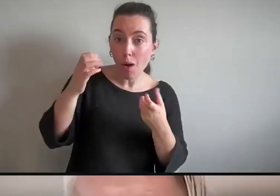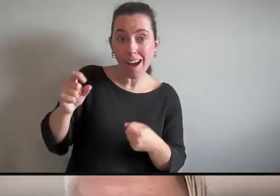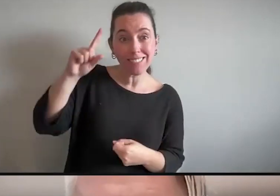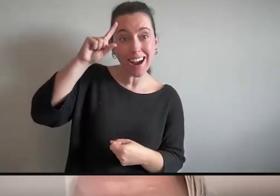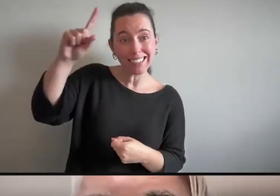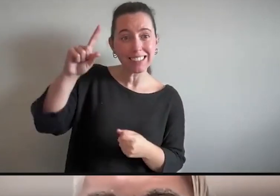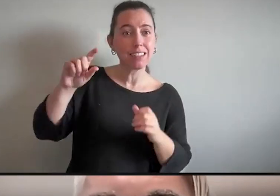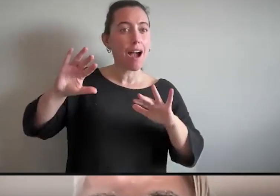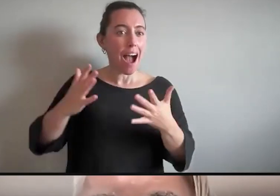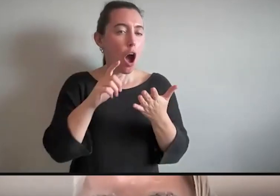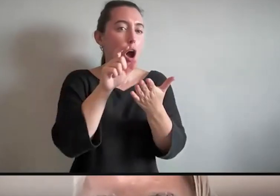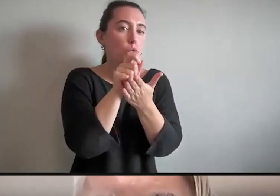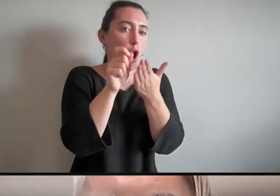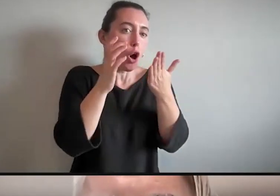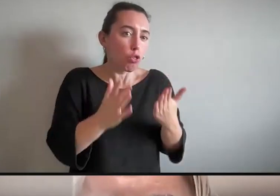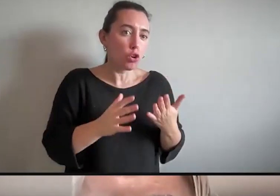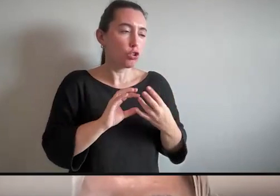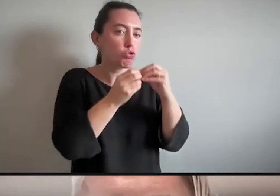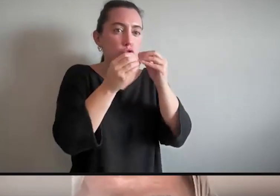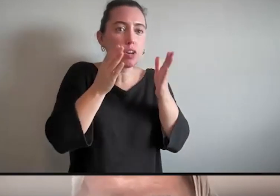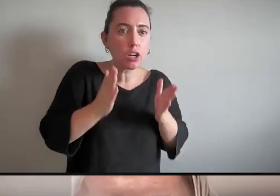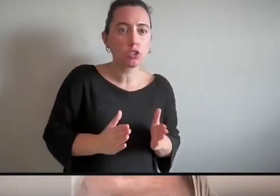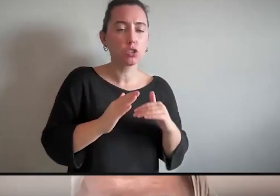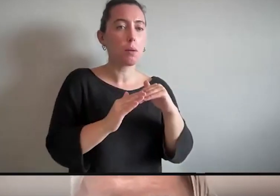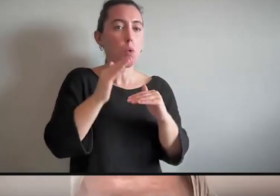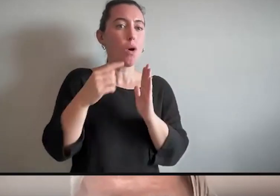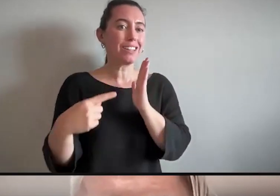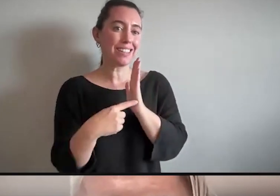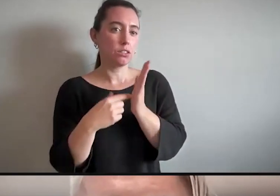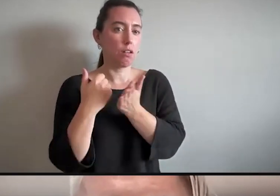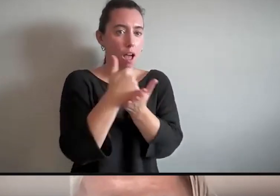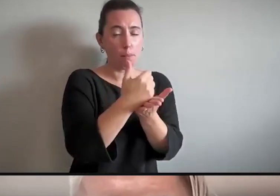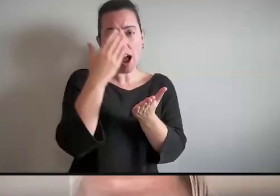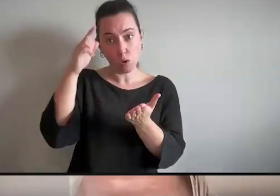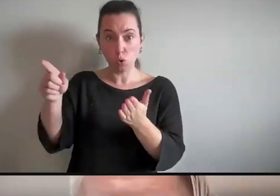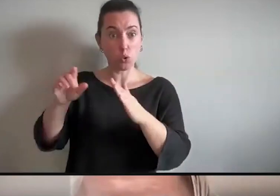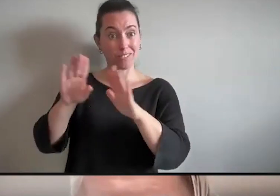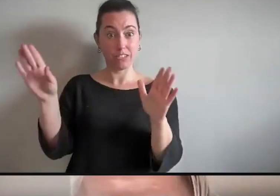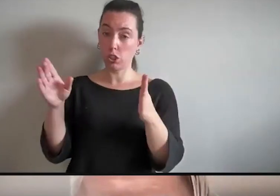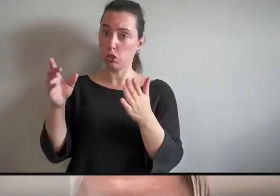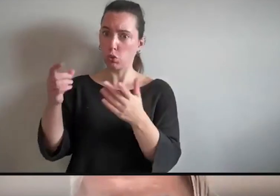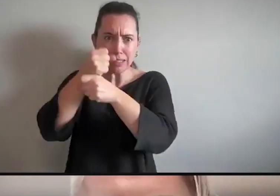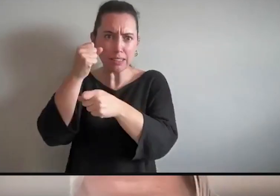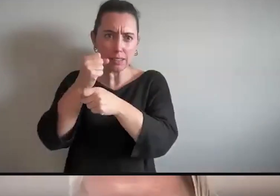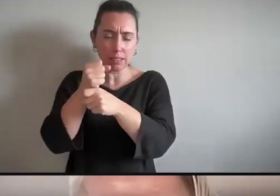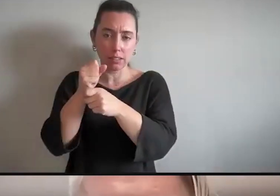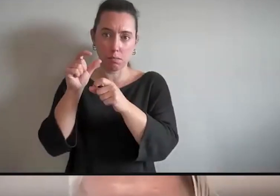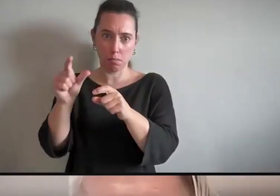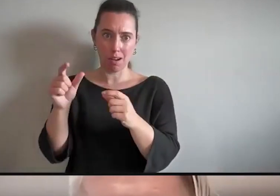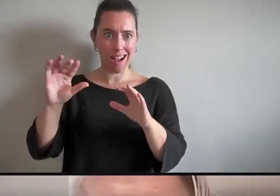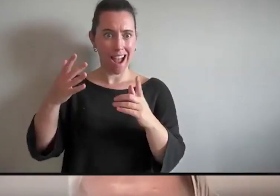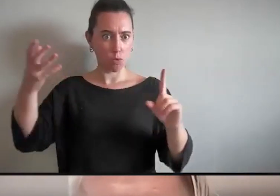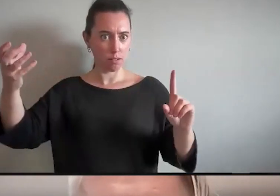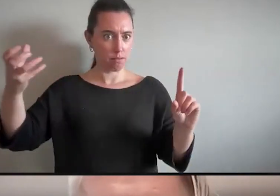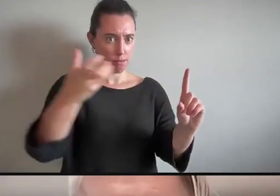we help the content creators, not only with the technical stuff? I know you're doing good things, but if people don't find it, how do we bridge